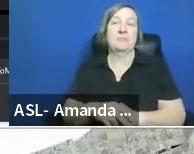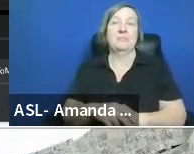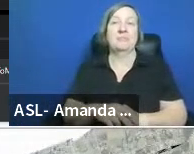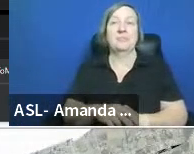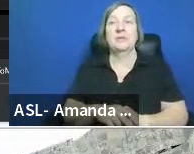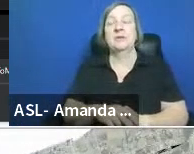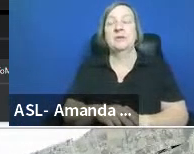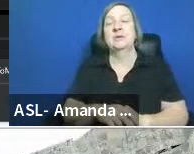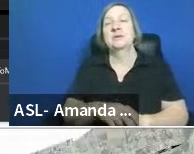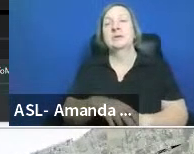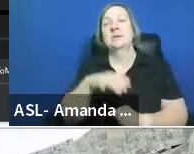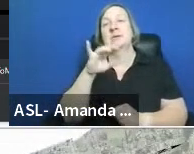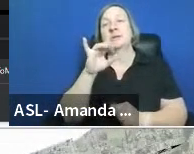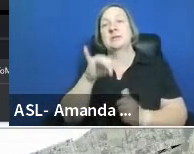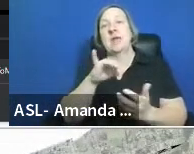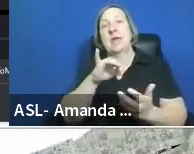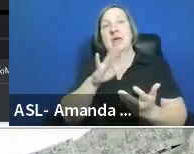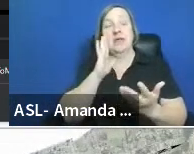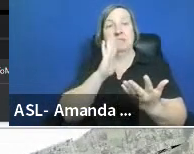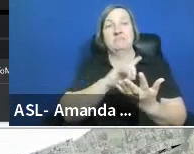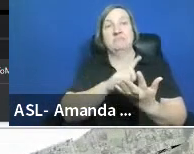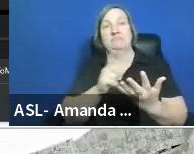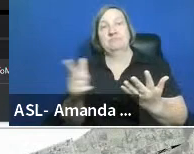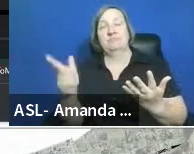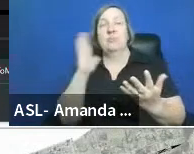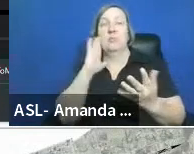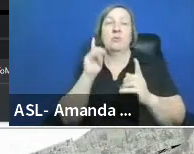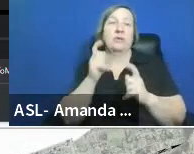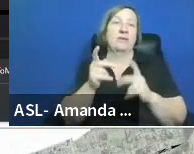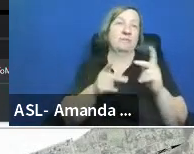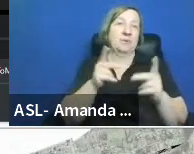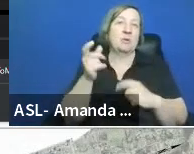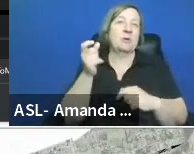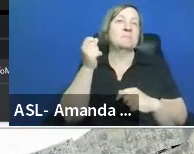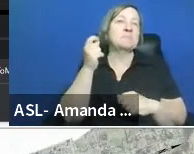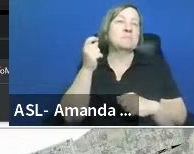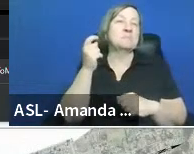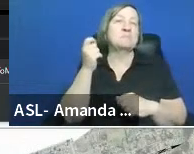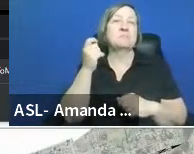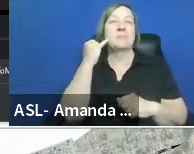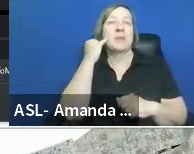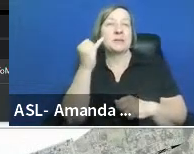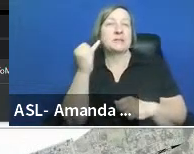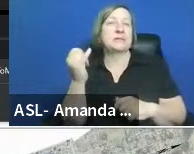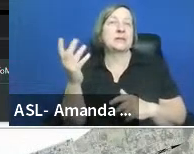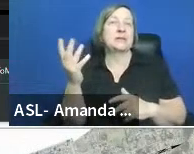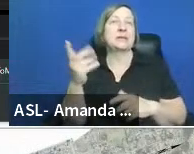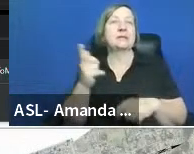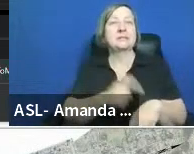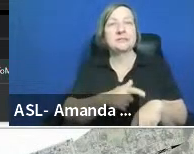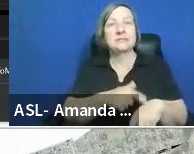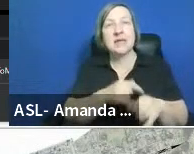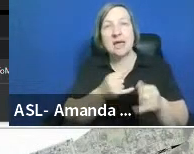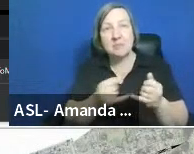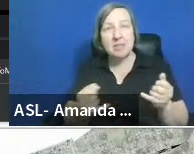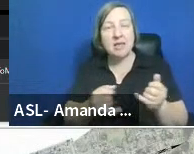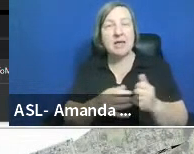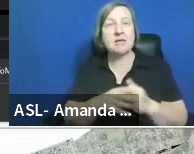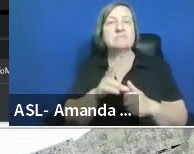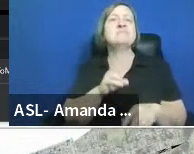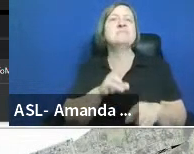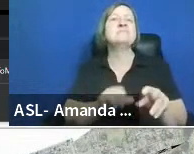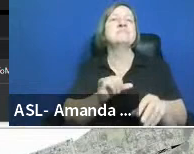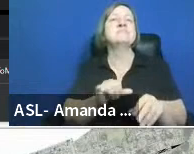And that sequence will then give folks a picture and a timeline to say, when will you be working